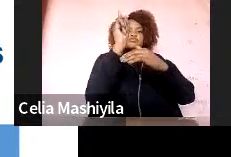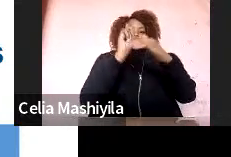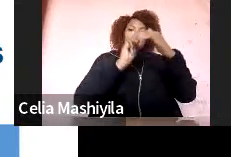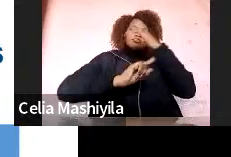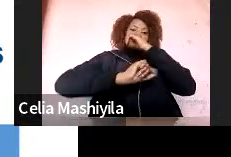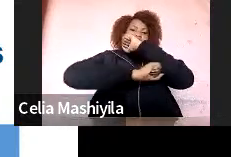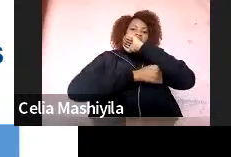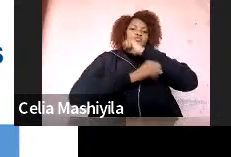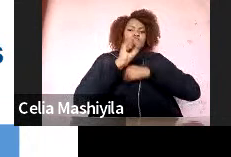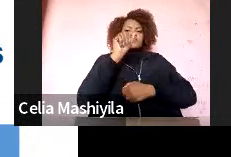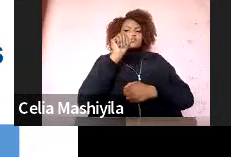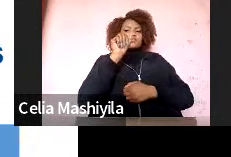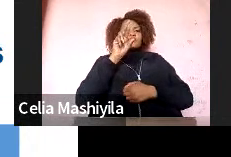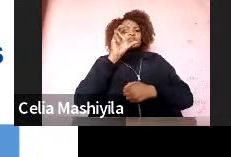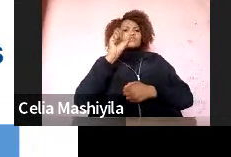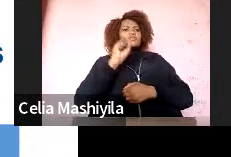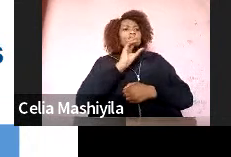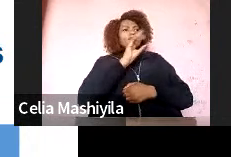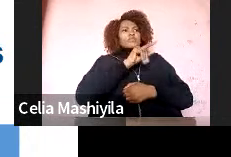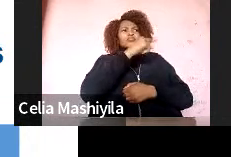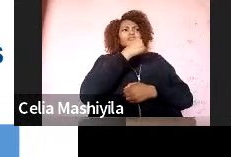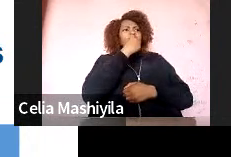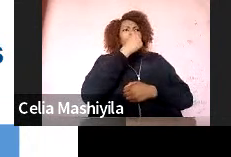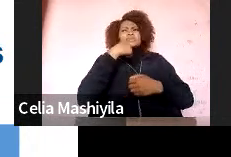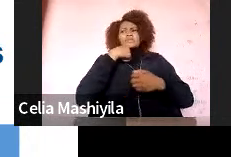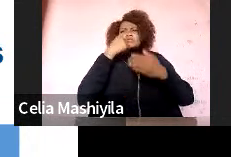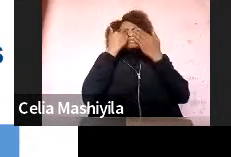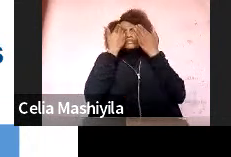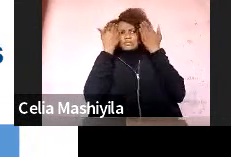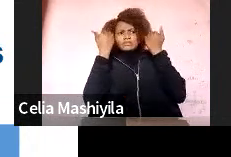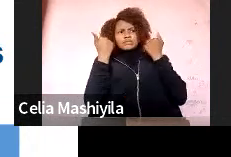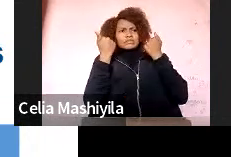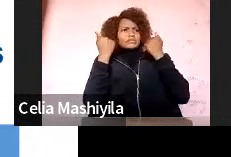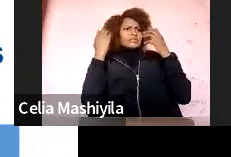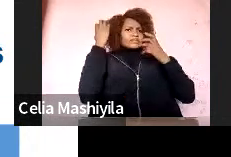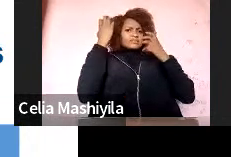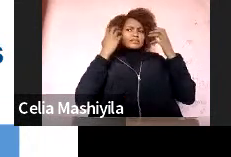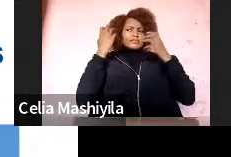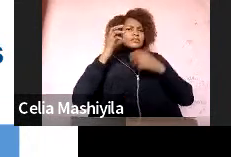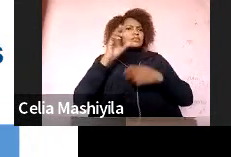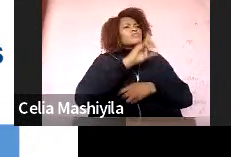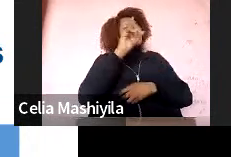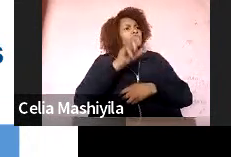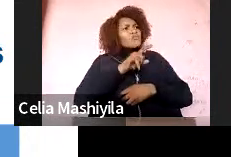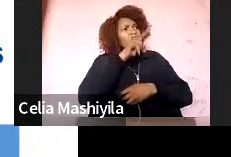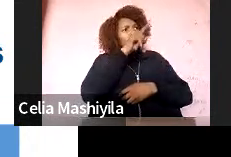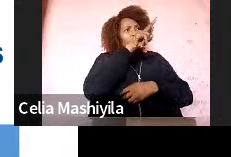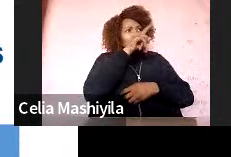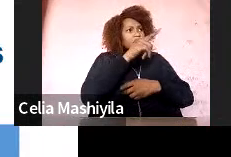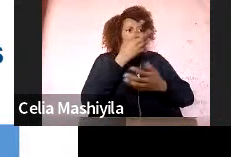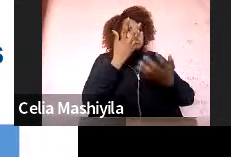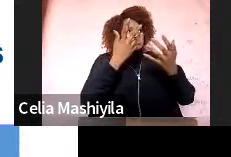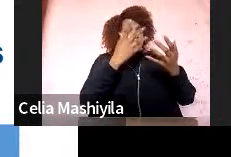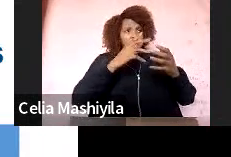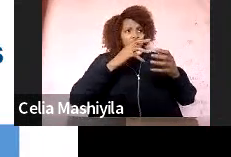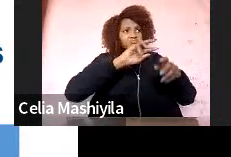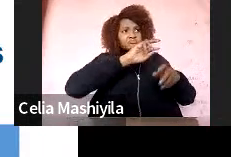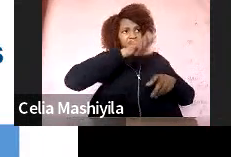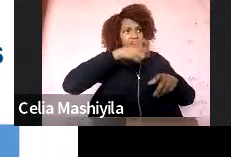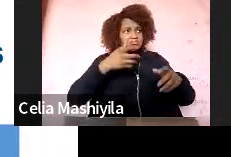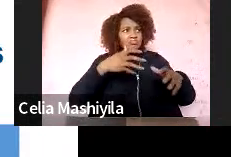any profile hijack? Was there any ID theft and so on? You find no. Then it is then